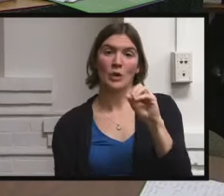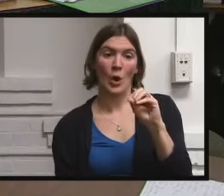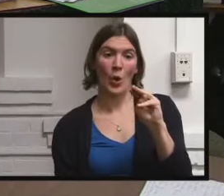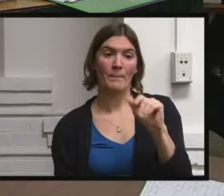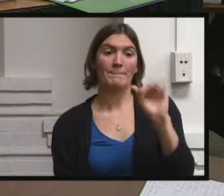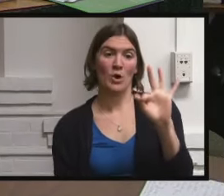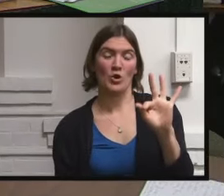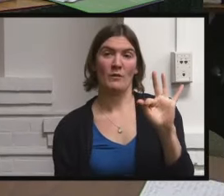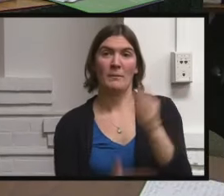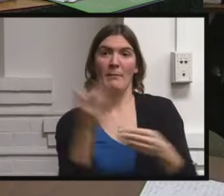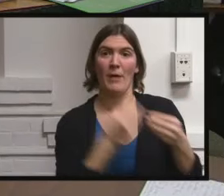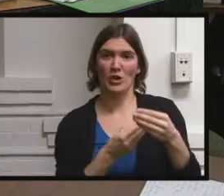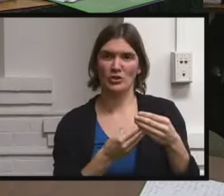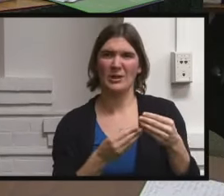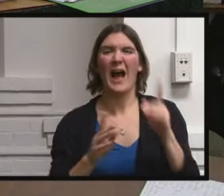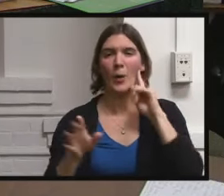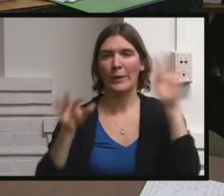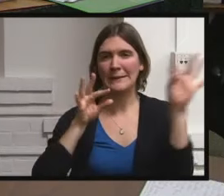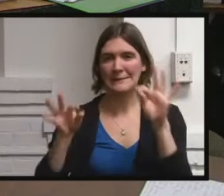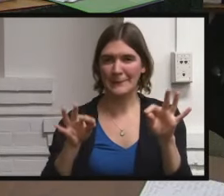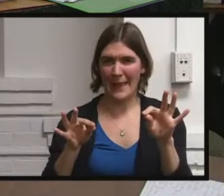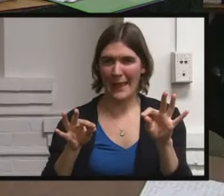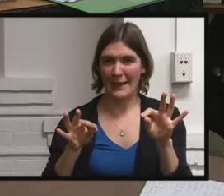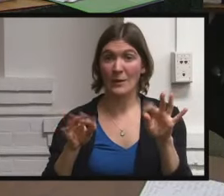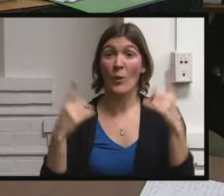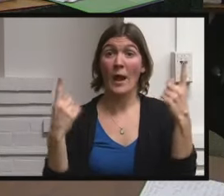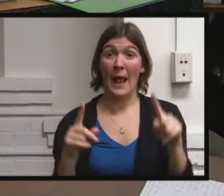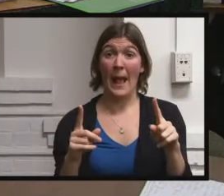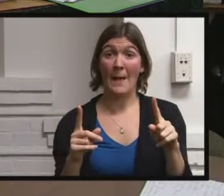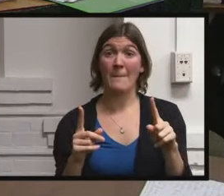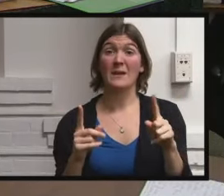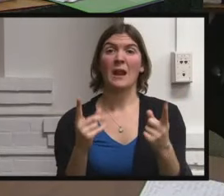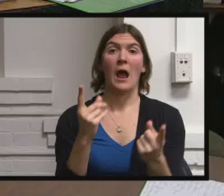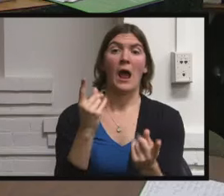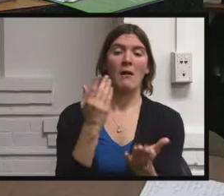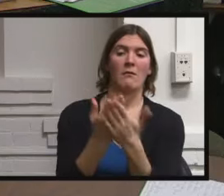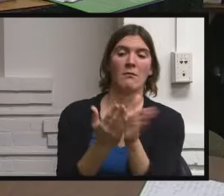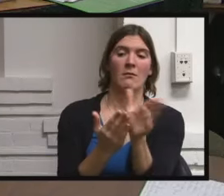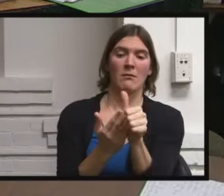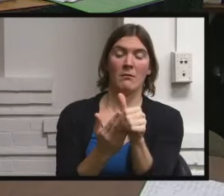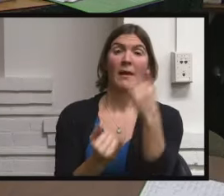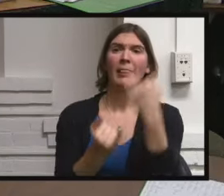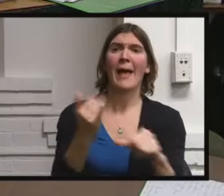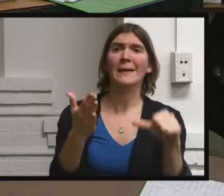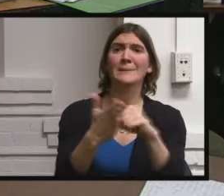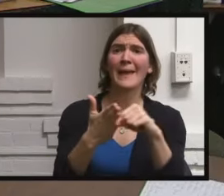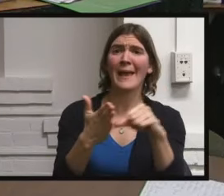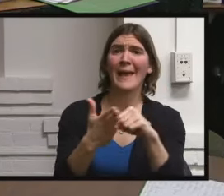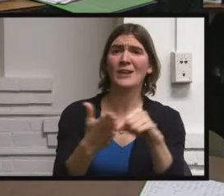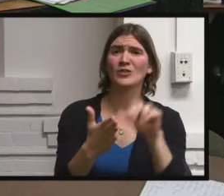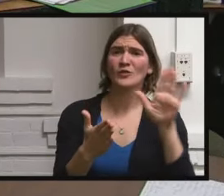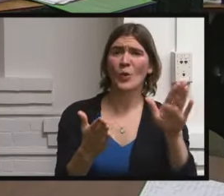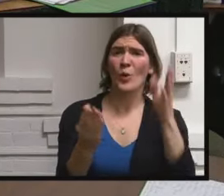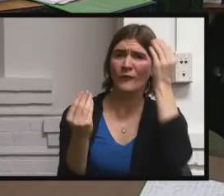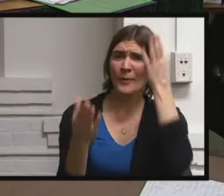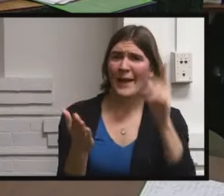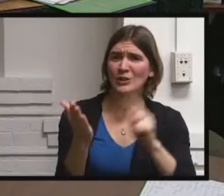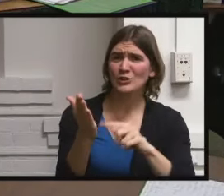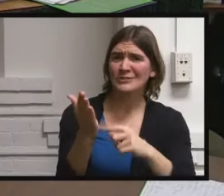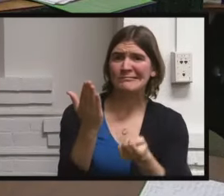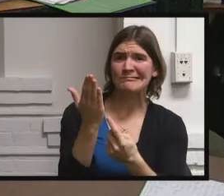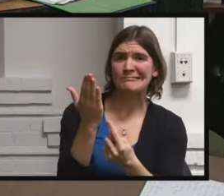explain in a second what I mean by that. But in the backup materials, the last page of town backup materials, just in front of